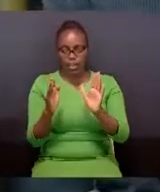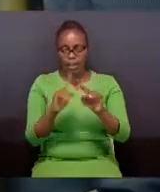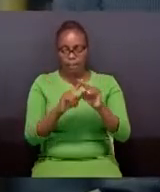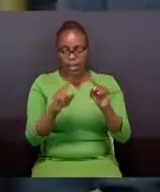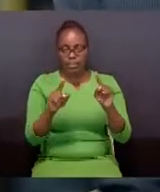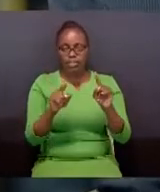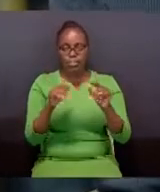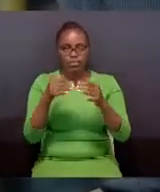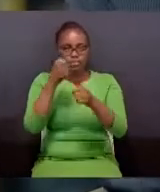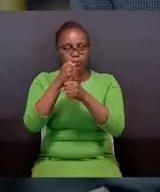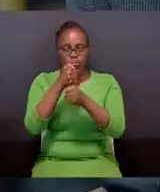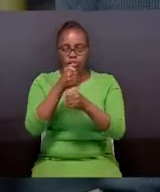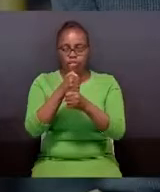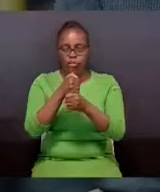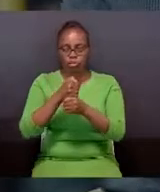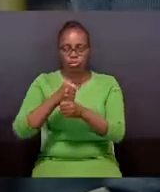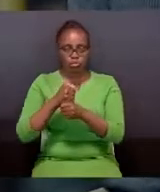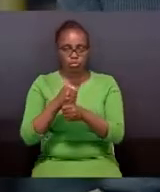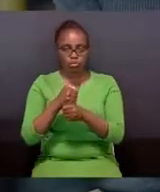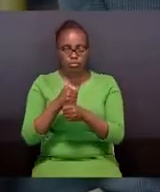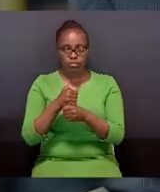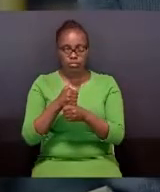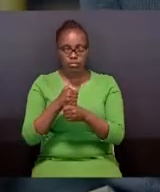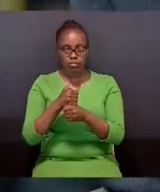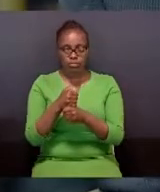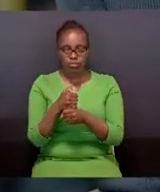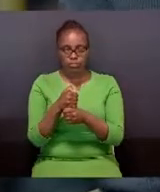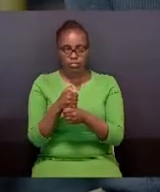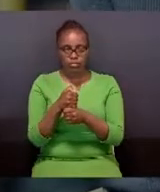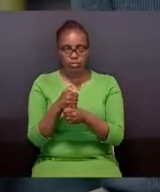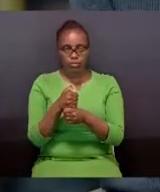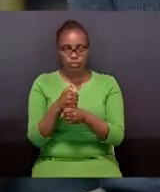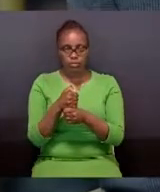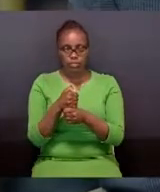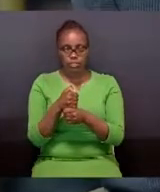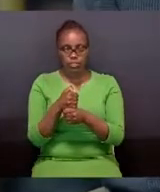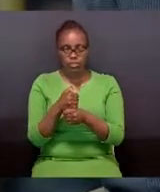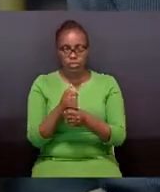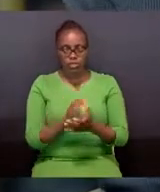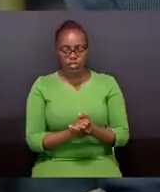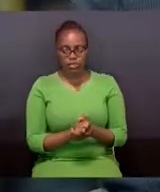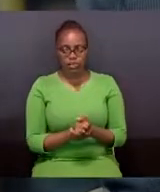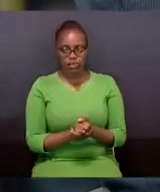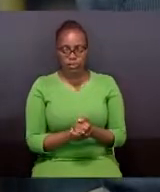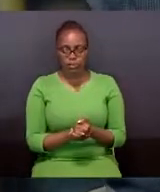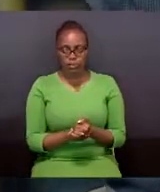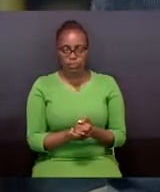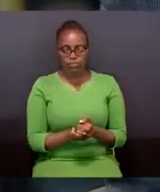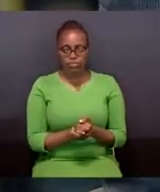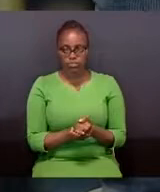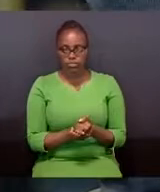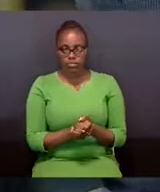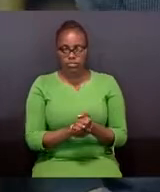but in dealing with these people and understanding their needs and daily, you